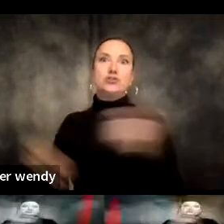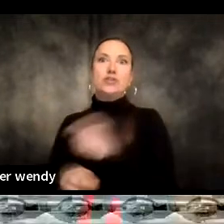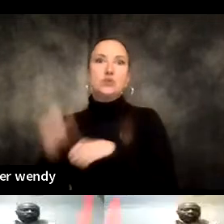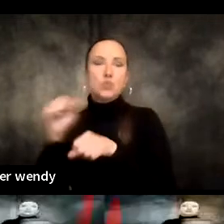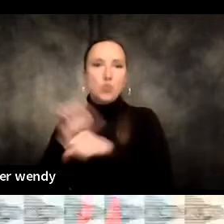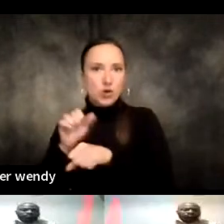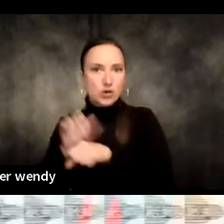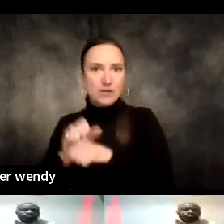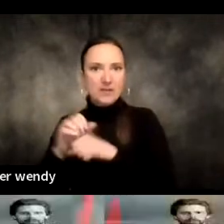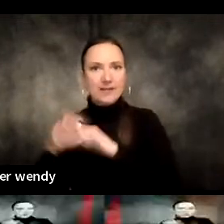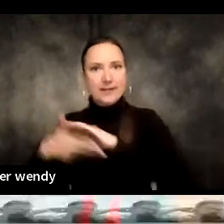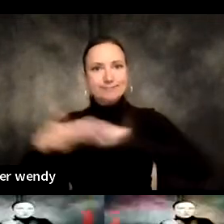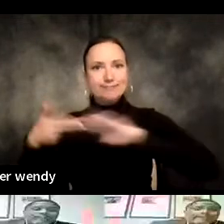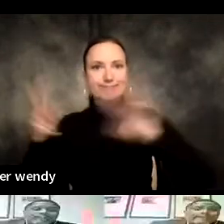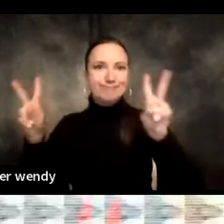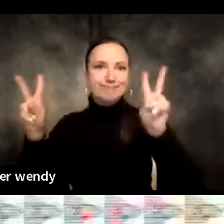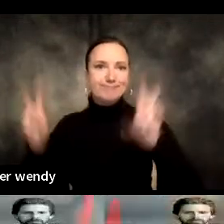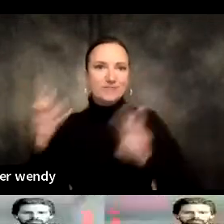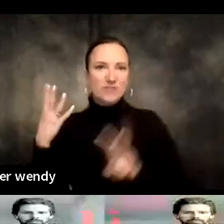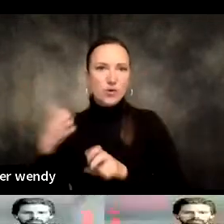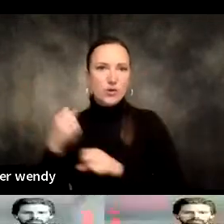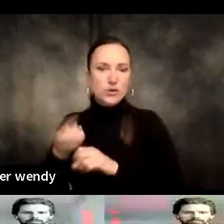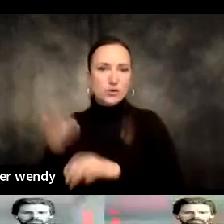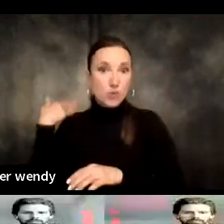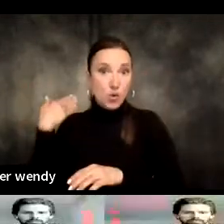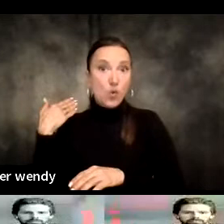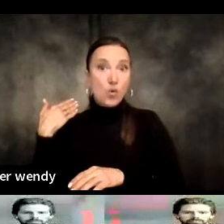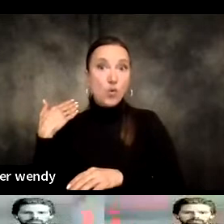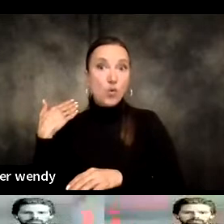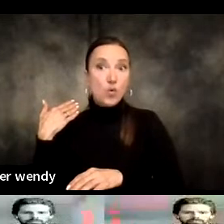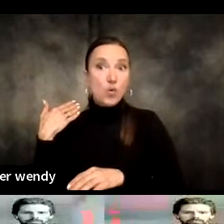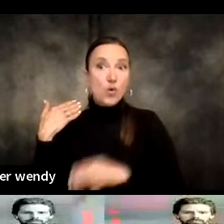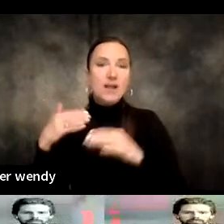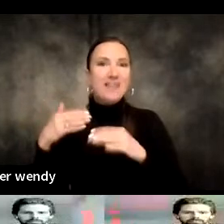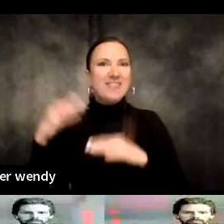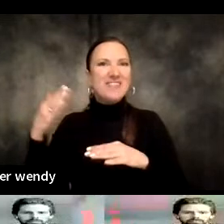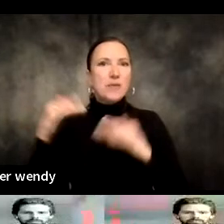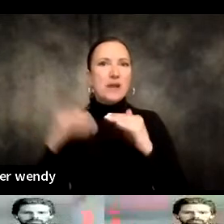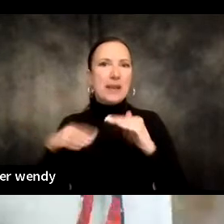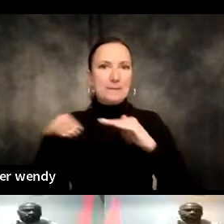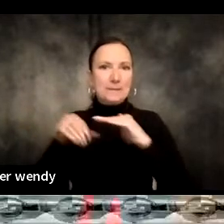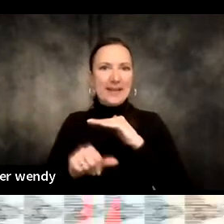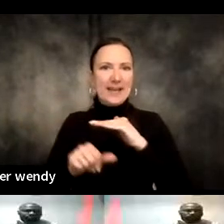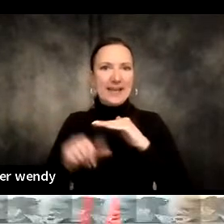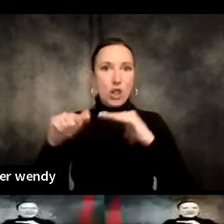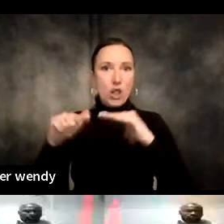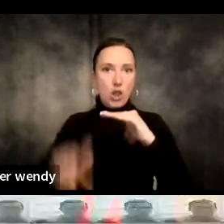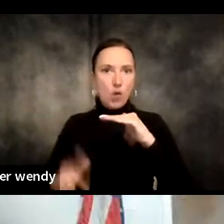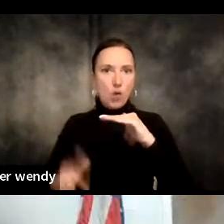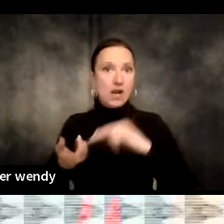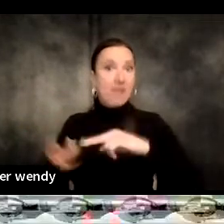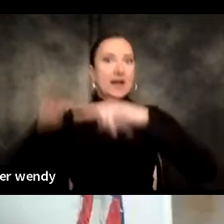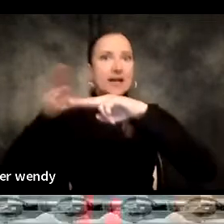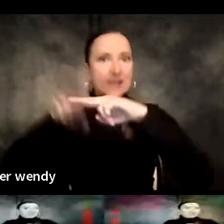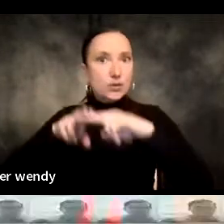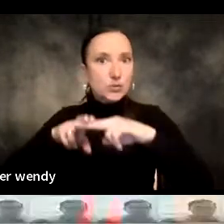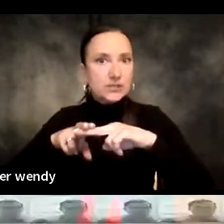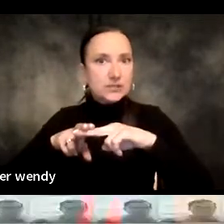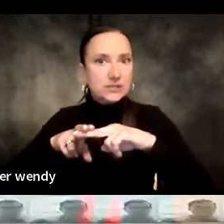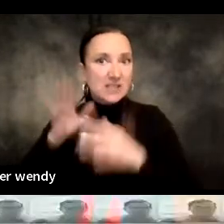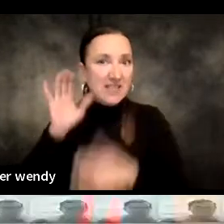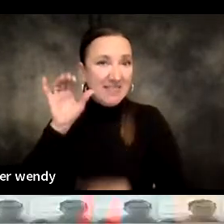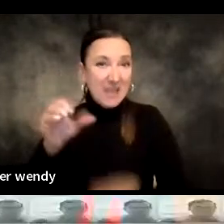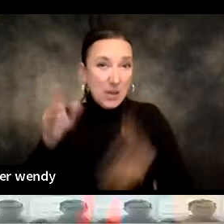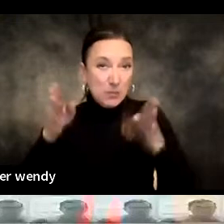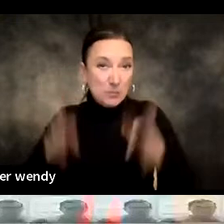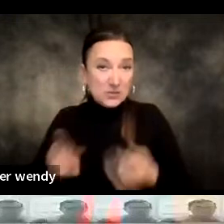4 years ago, where that many of those were graded at lower grades were given increases. I'm not sure if that a person